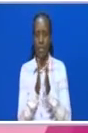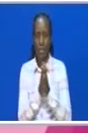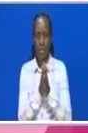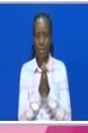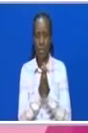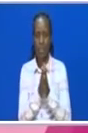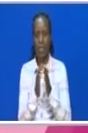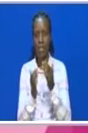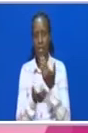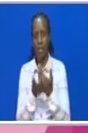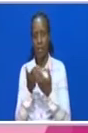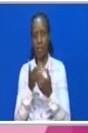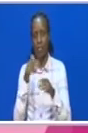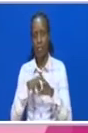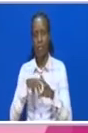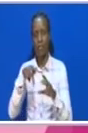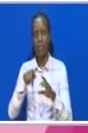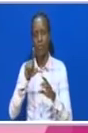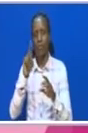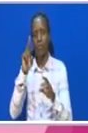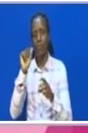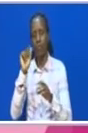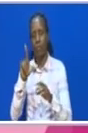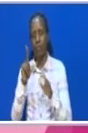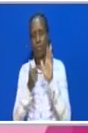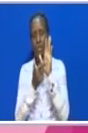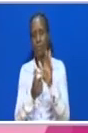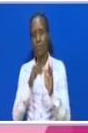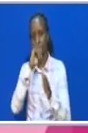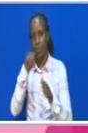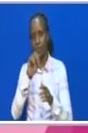are handled in plural. For example, Judy and I,